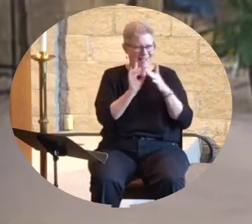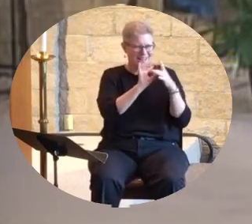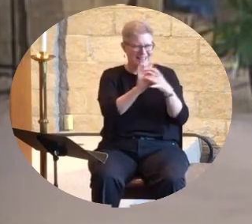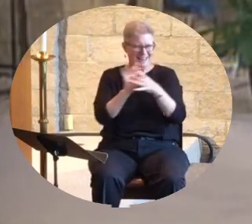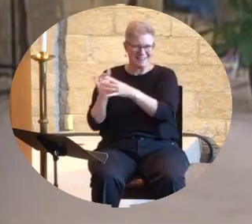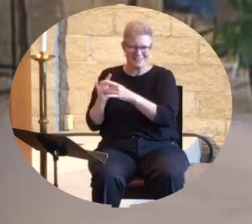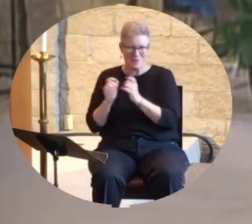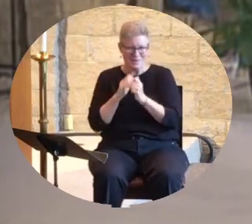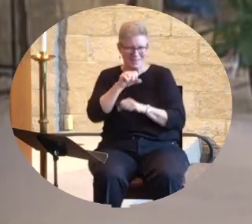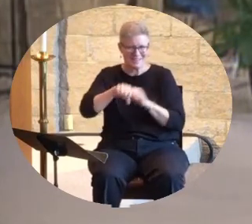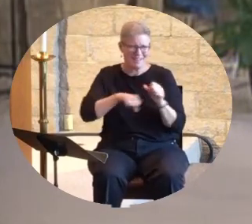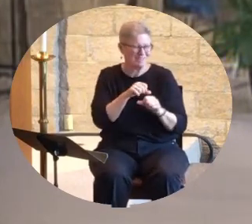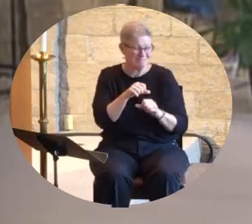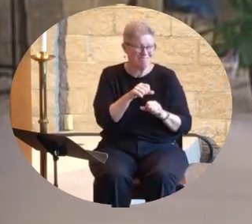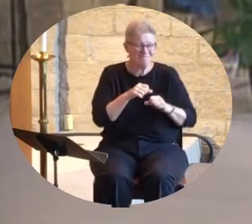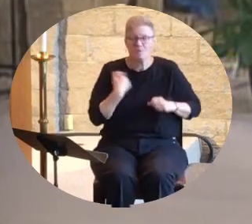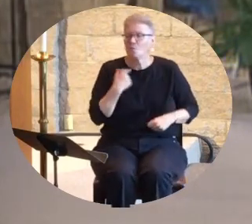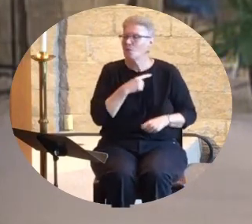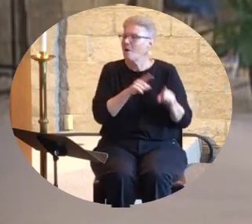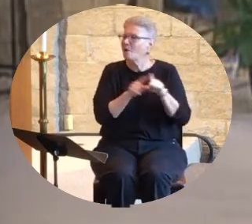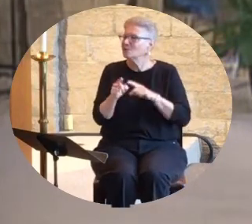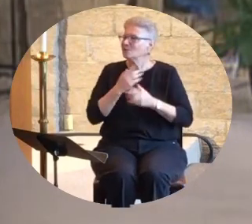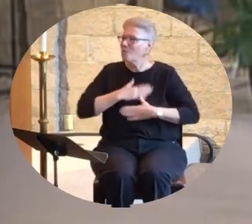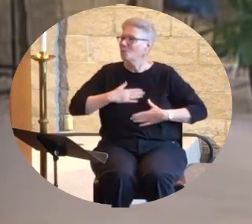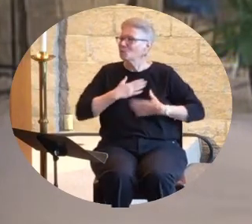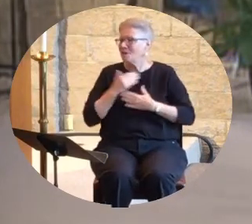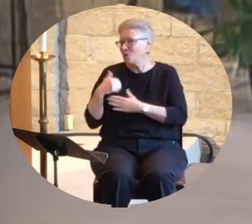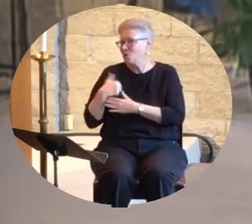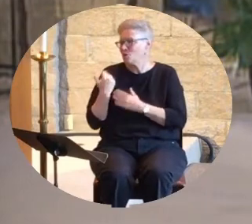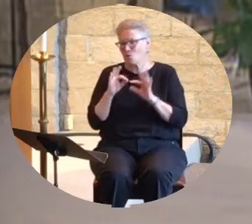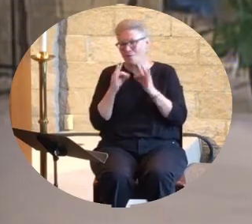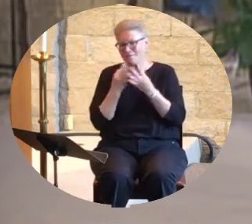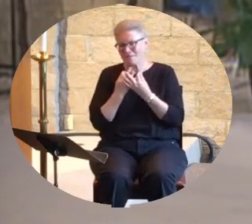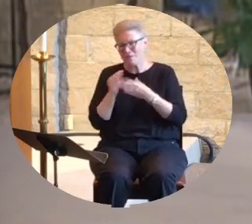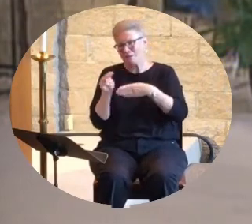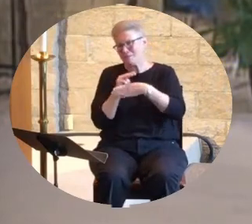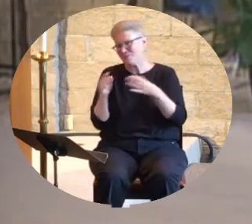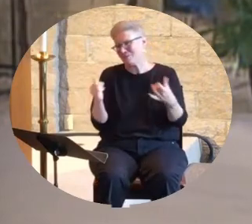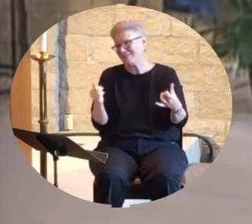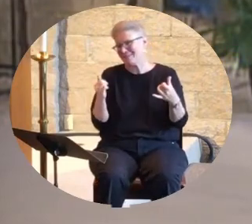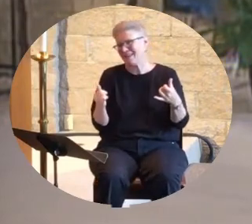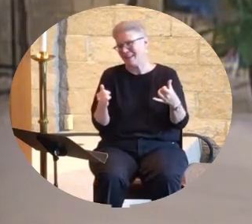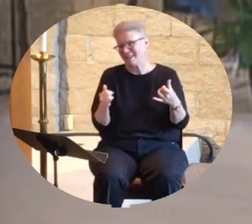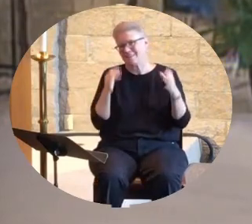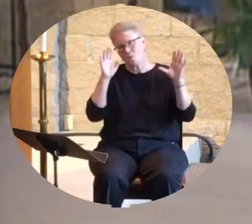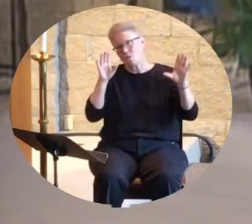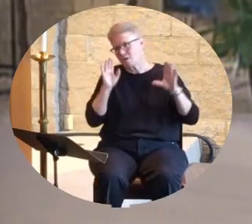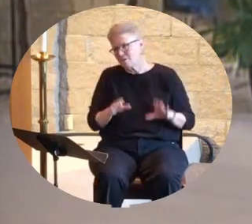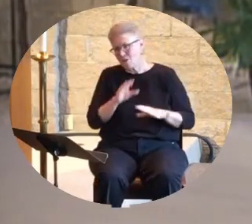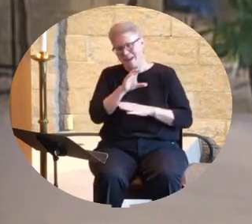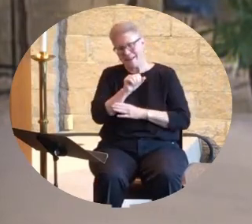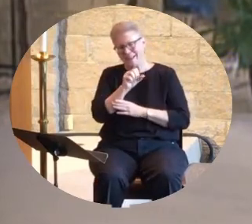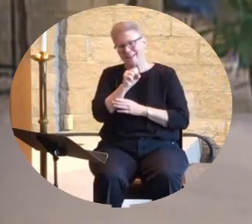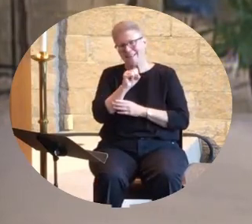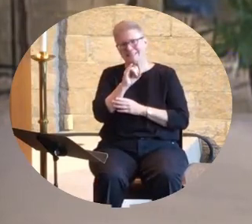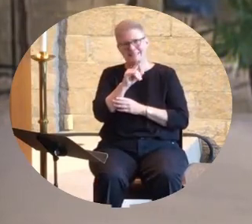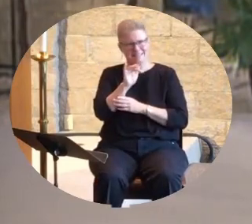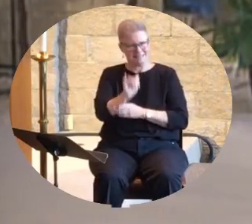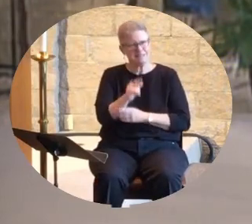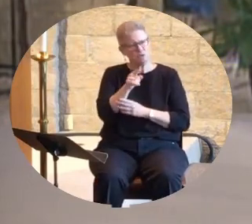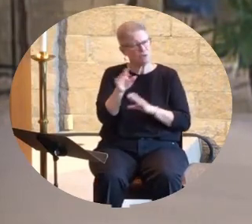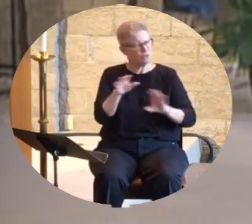other. We also appreciate our youth and family ministry today. They're outstanding. Cassidy is doing some great work as far as